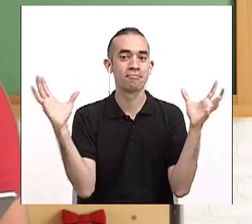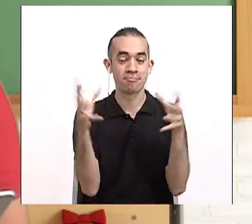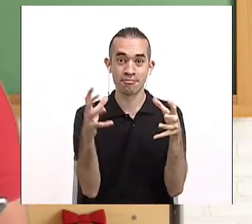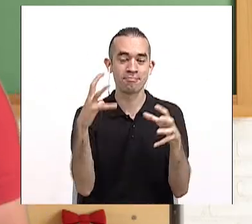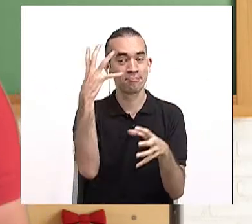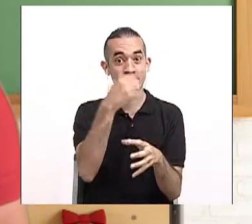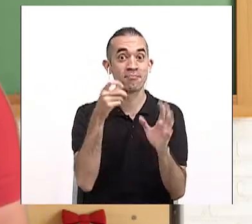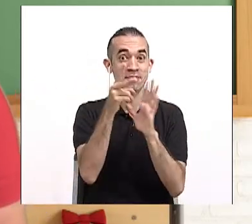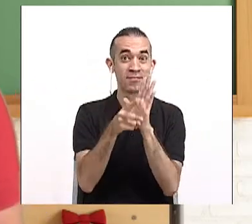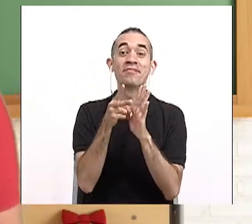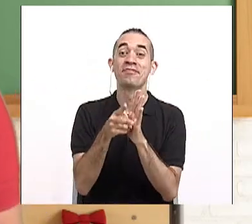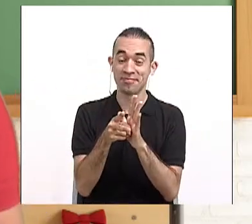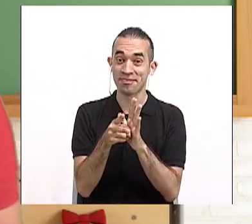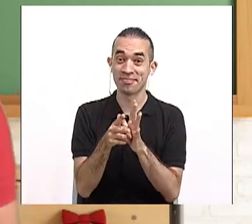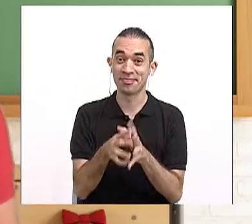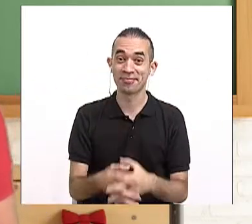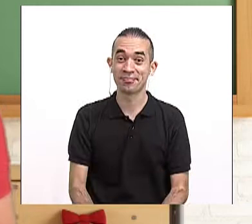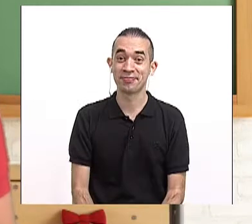video.